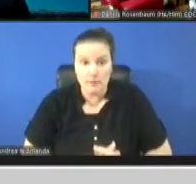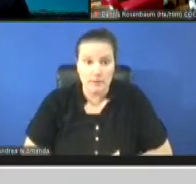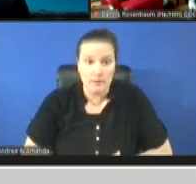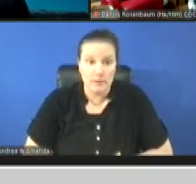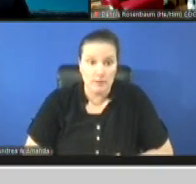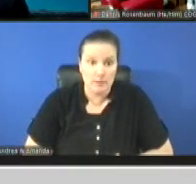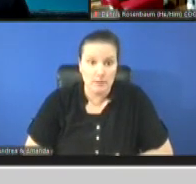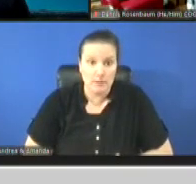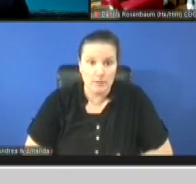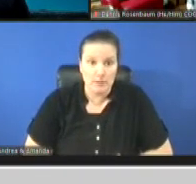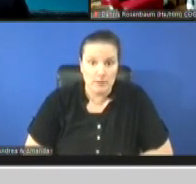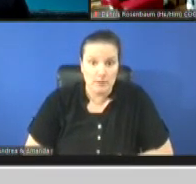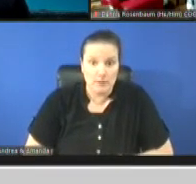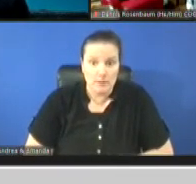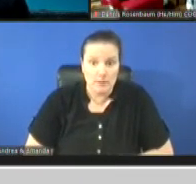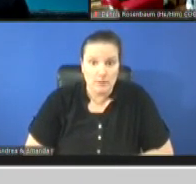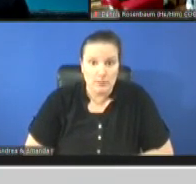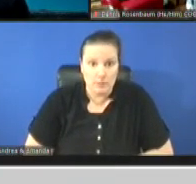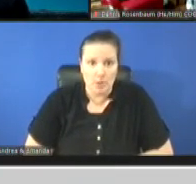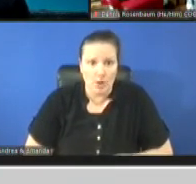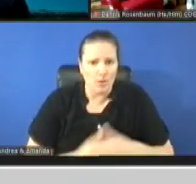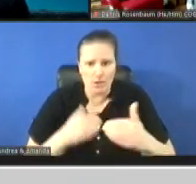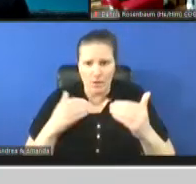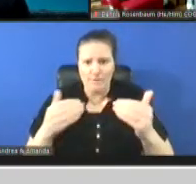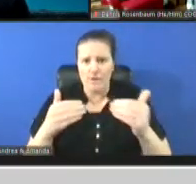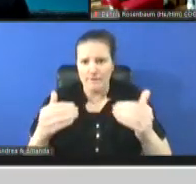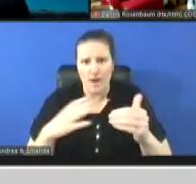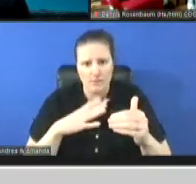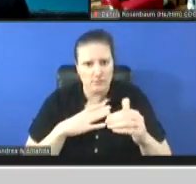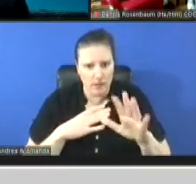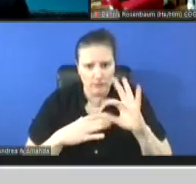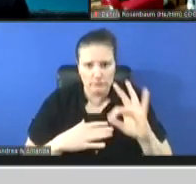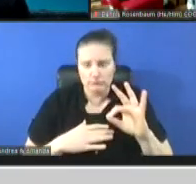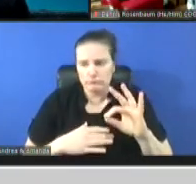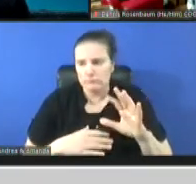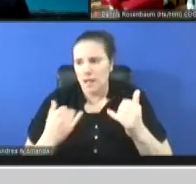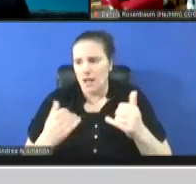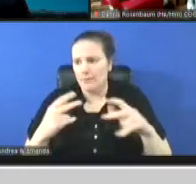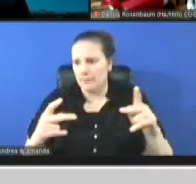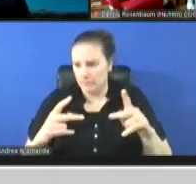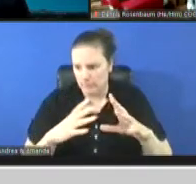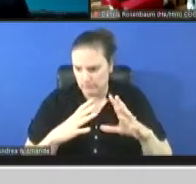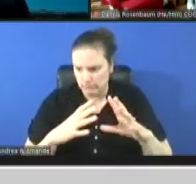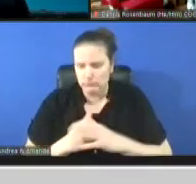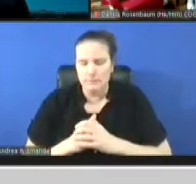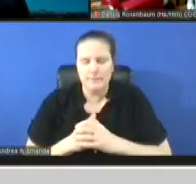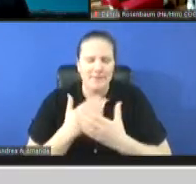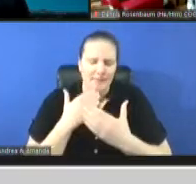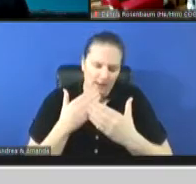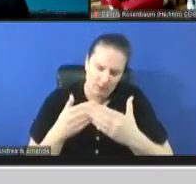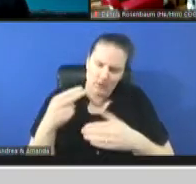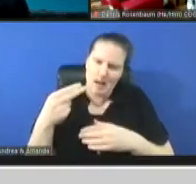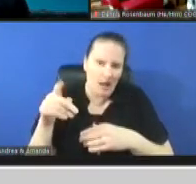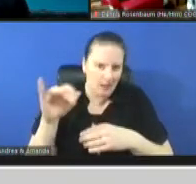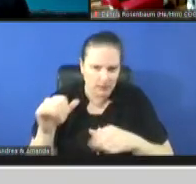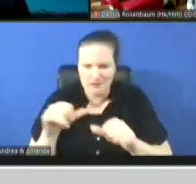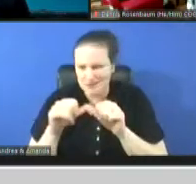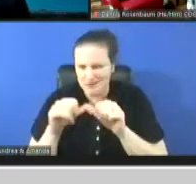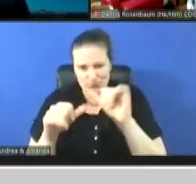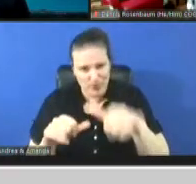All right, I'm seeing some. Let's just go for it. Yep, thank you. Now we got people here. Thank you so much, Heidi. Will you